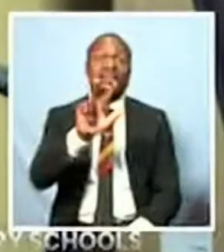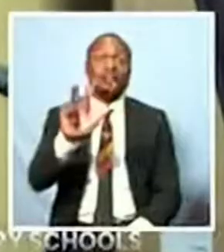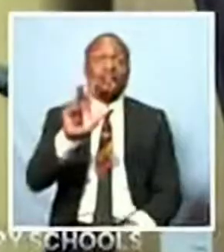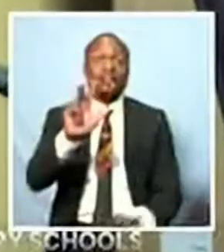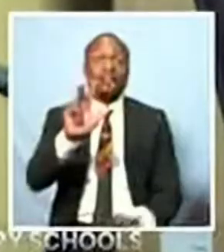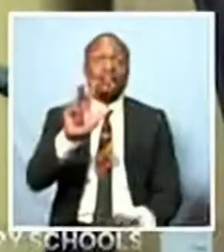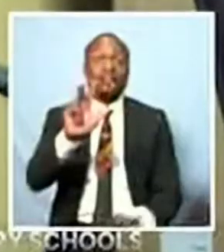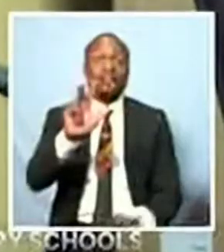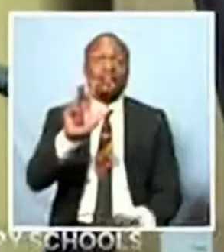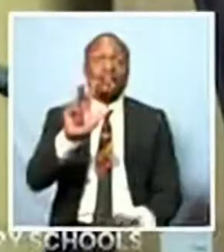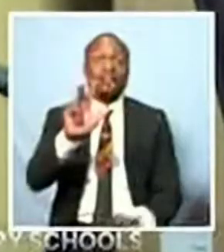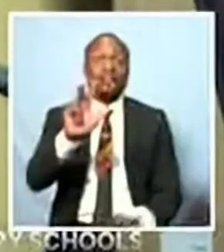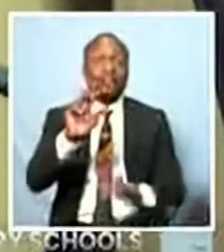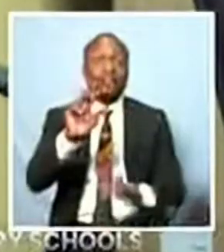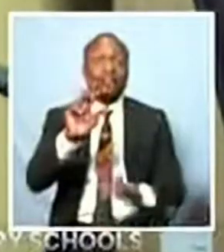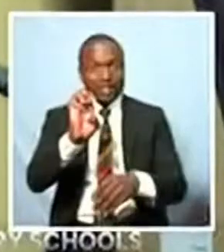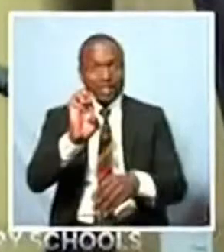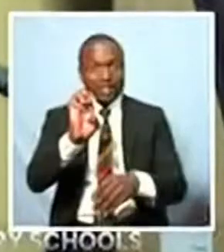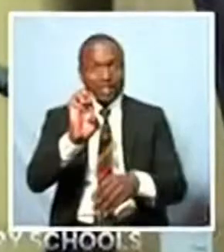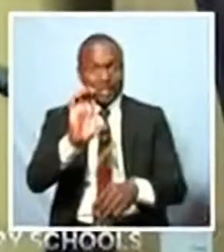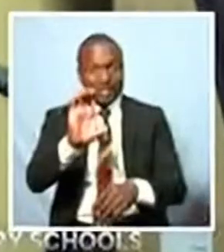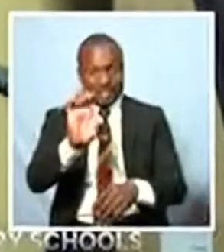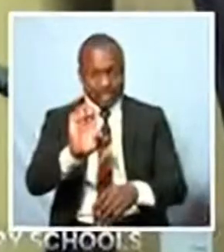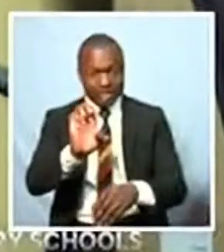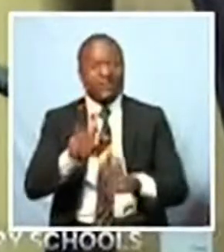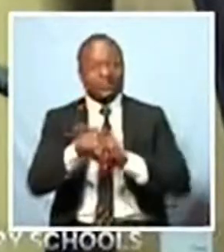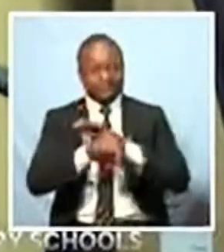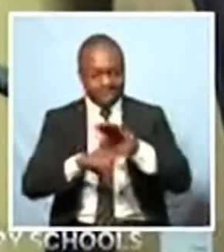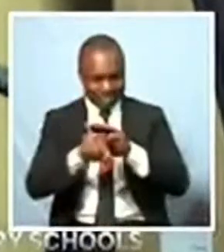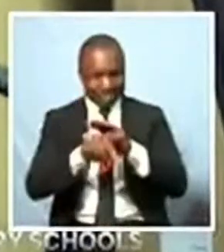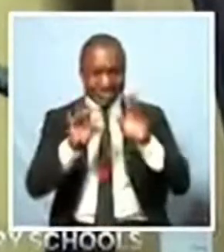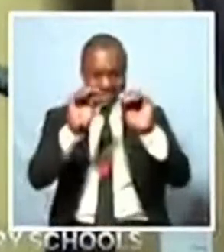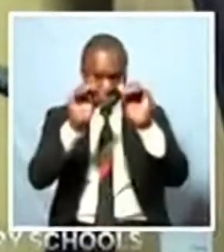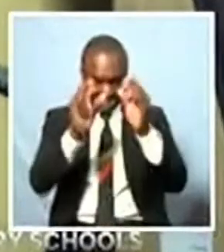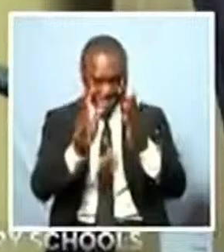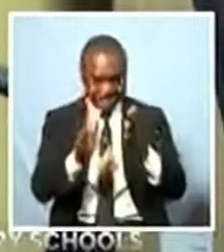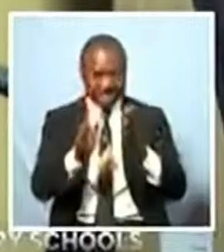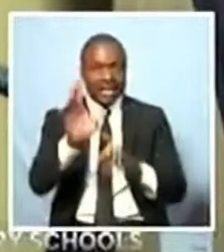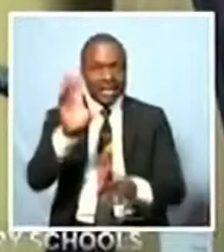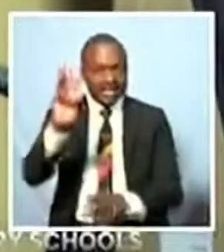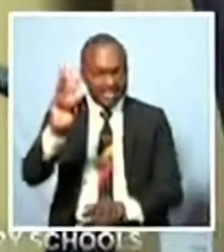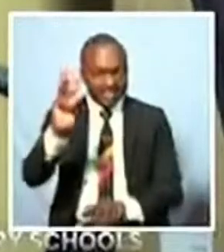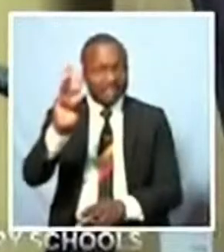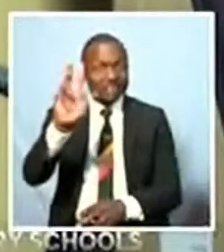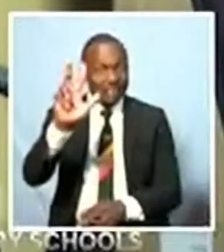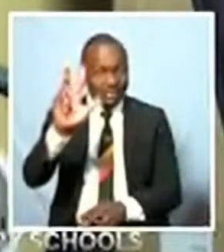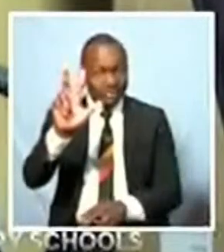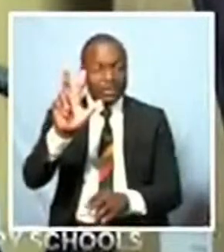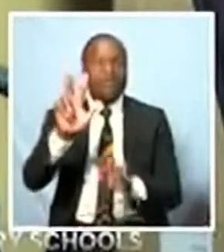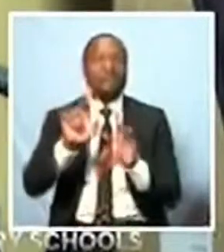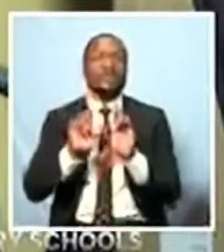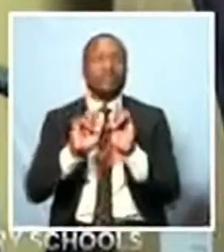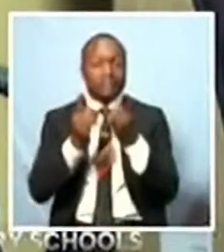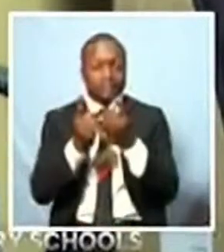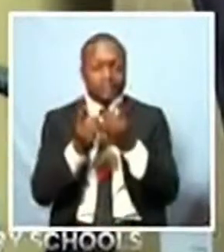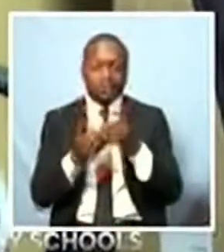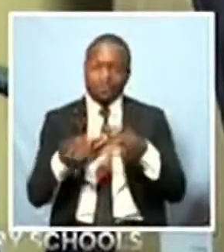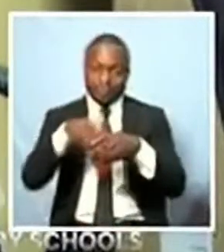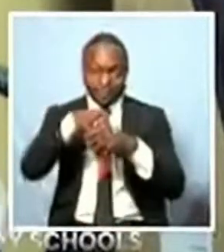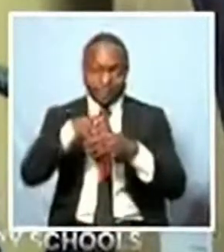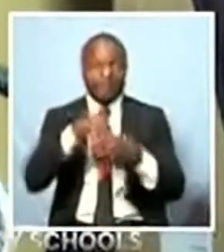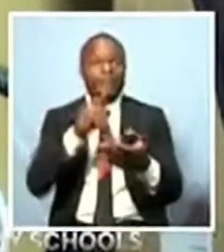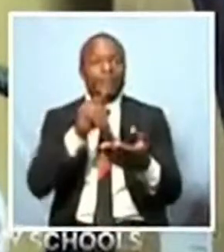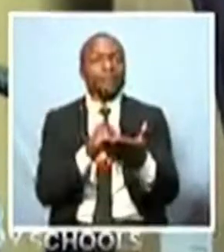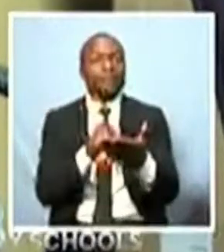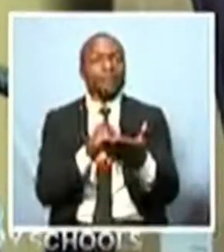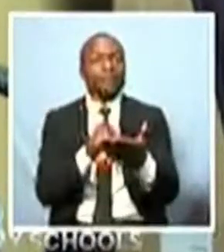this, and at primary. And over 63 districts were covered in this, but this is